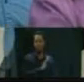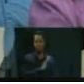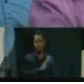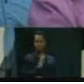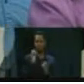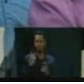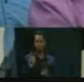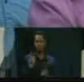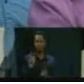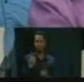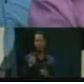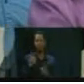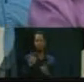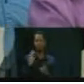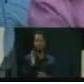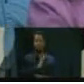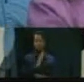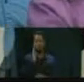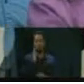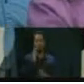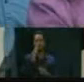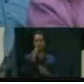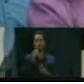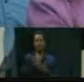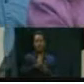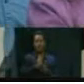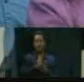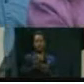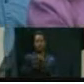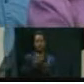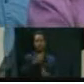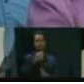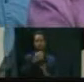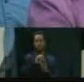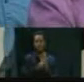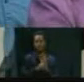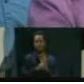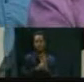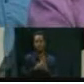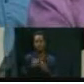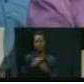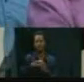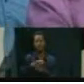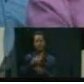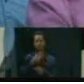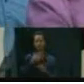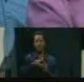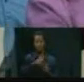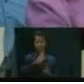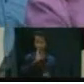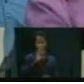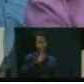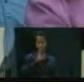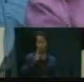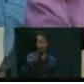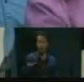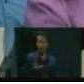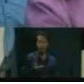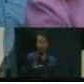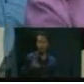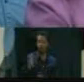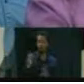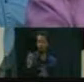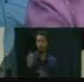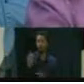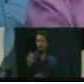serve the state by managing the local education agencies, and those boards hire a director of schools to oversee the day-to-day operation